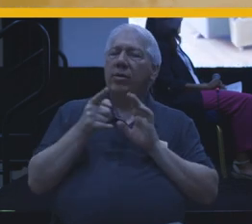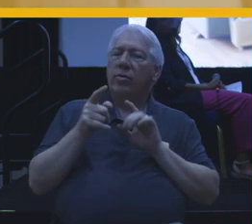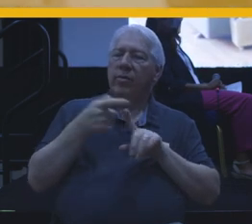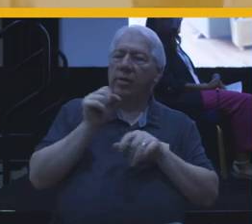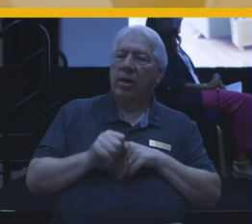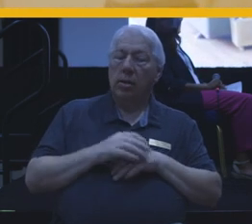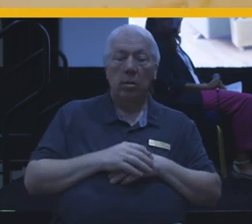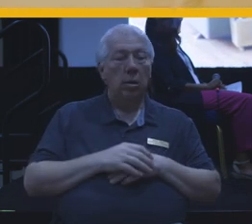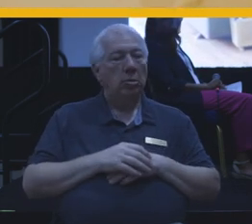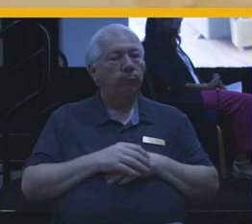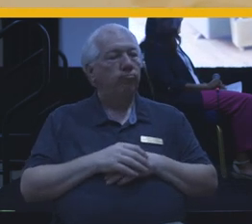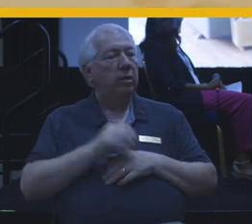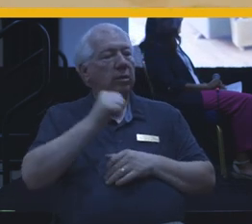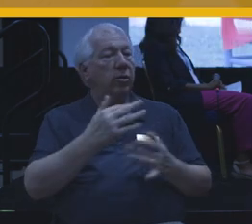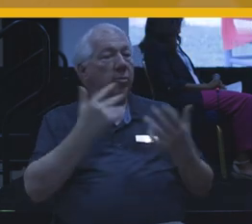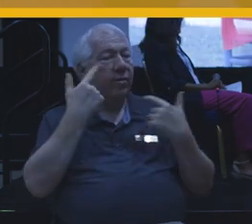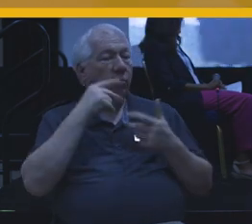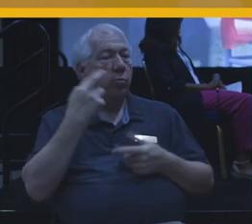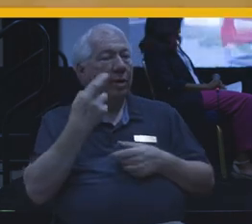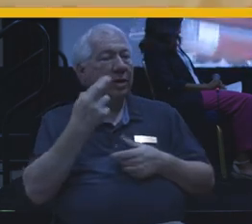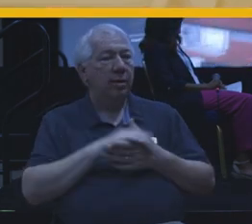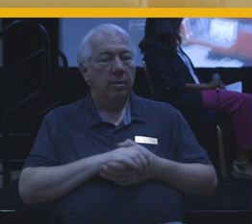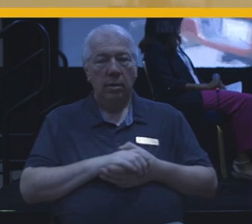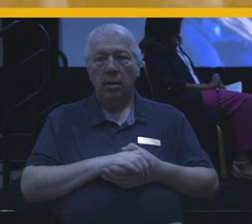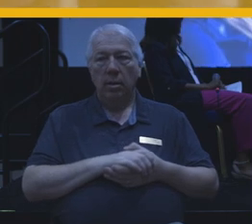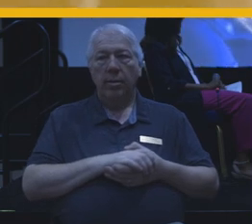People talk about Southern hospitality for a reason.